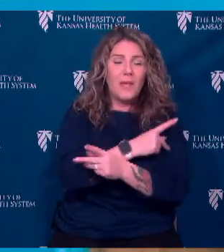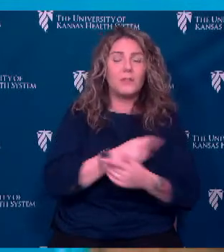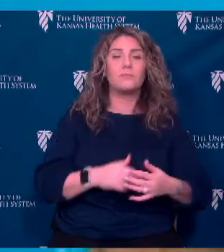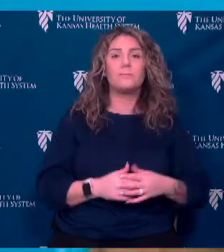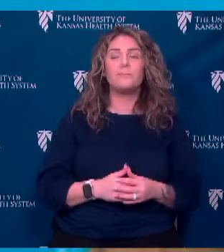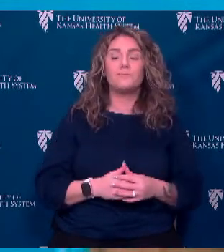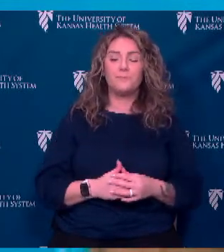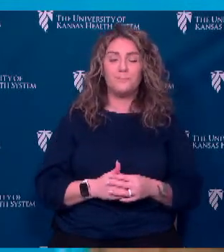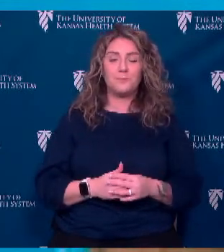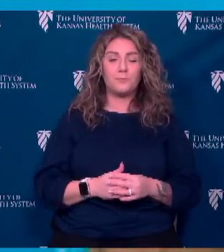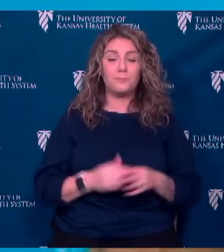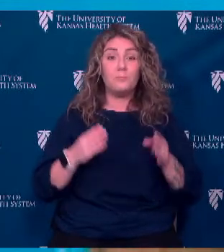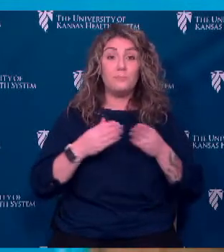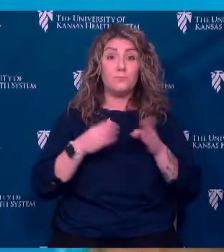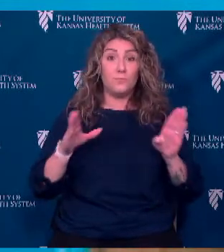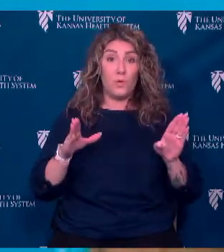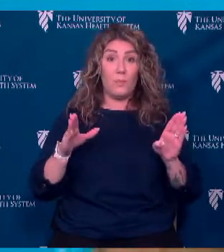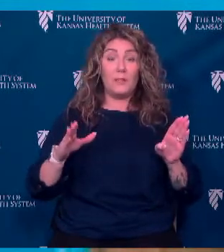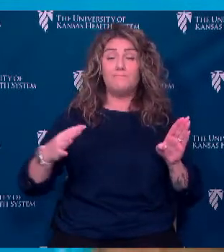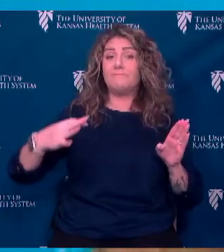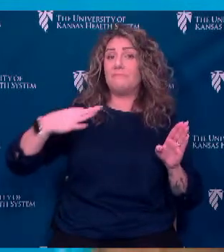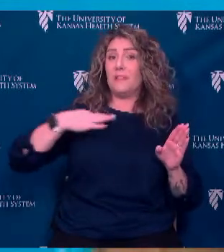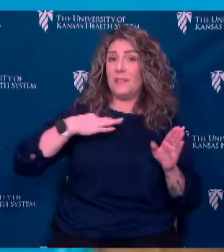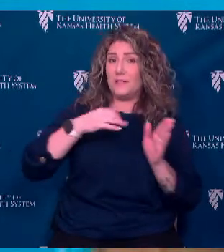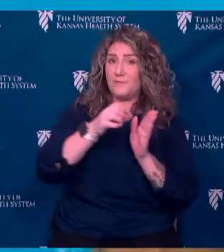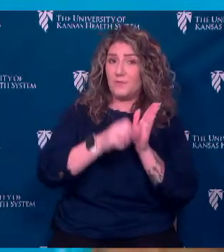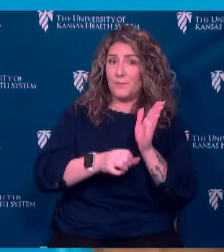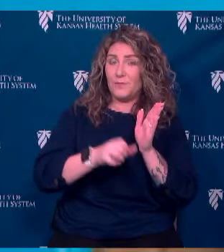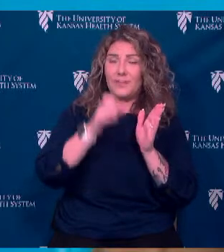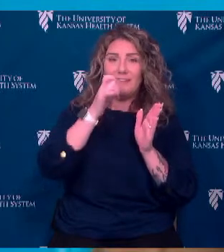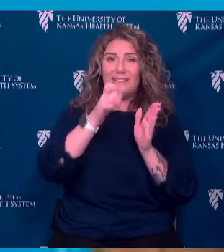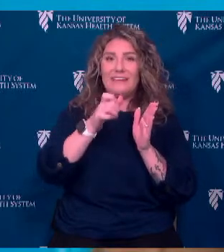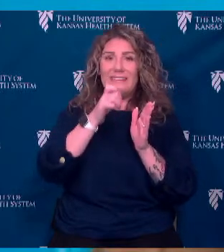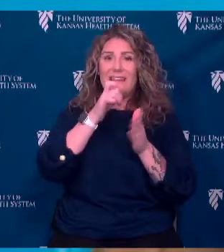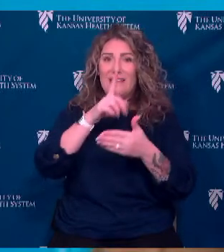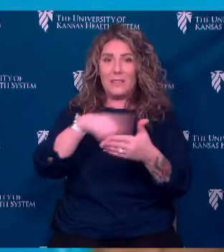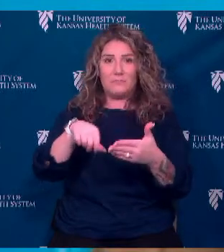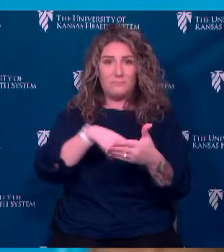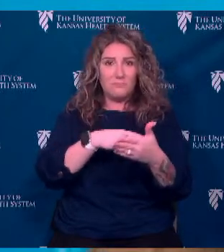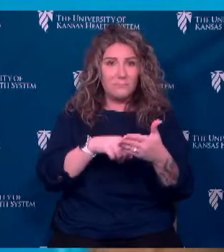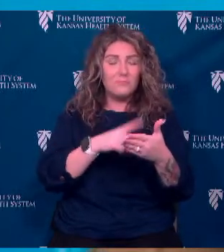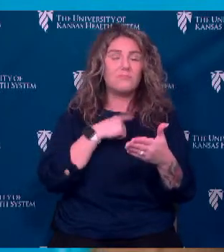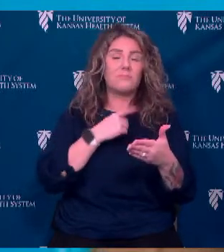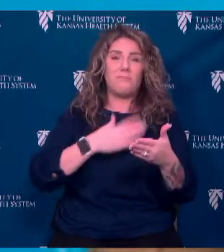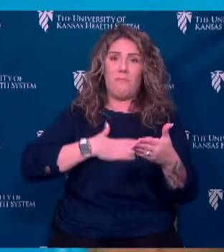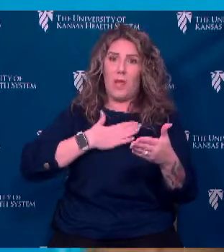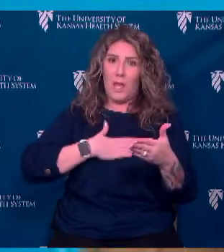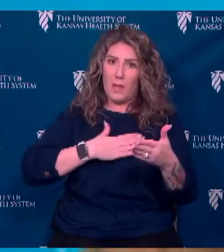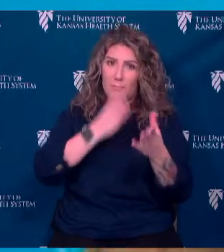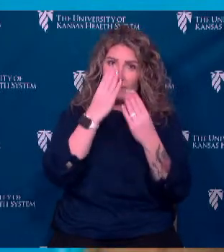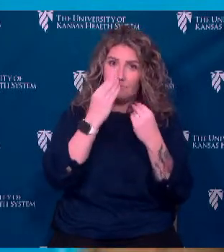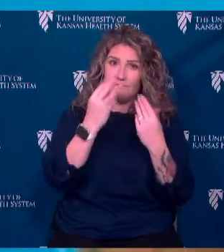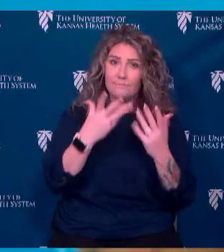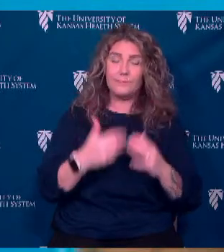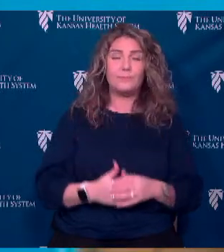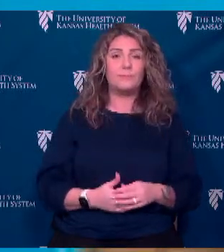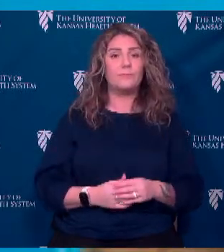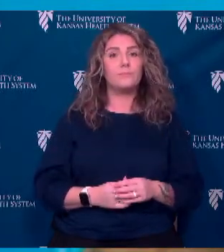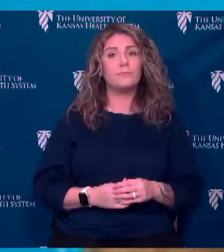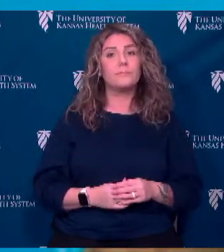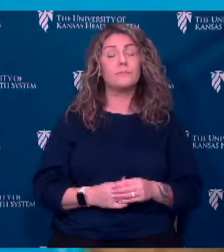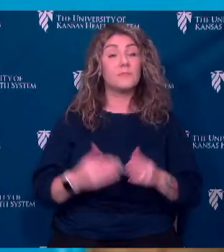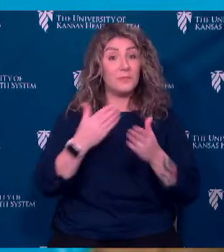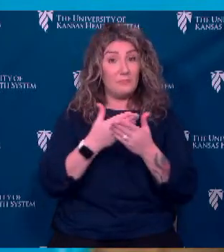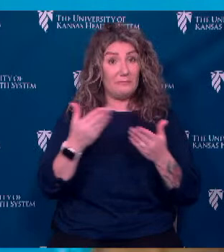been able to open up our elective surgeries. We haven't had to cut any more elective surgeries, which we're happy to report as well. So things